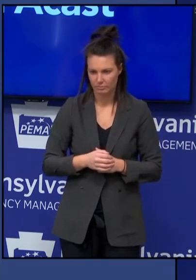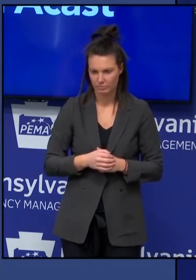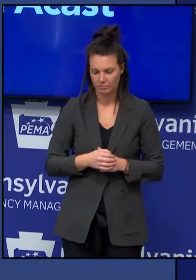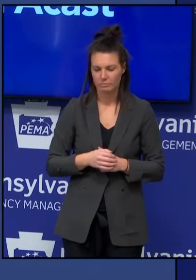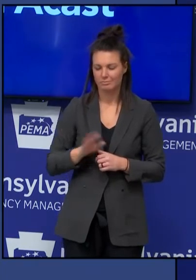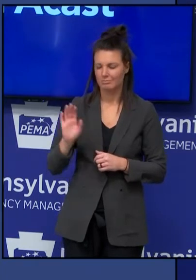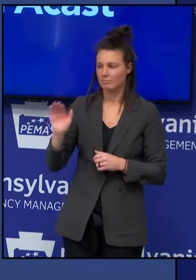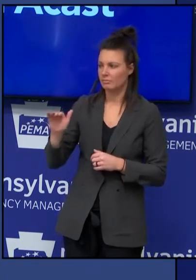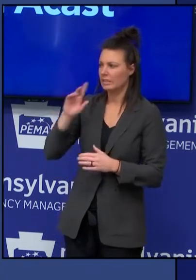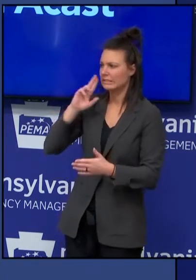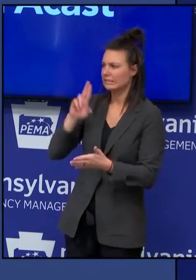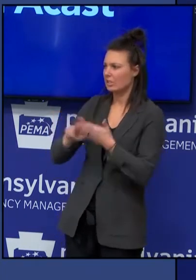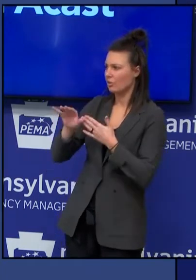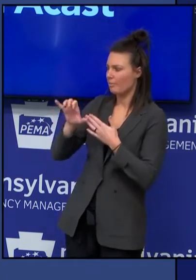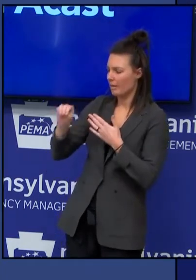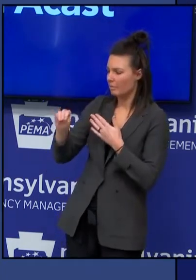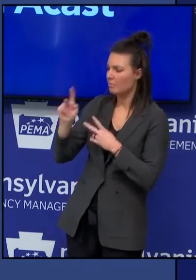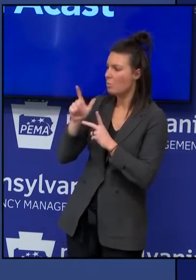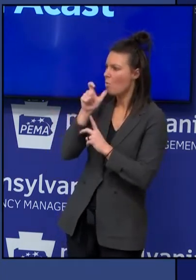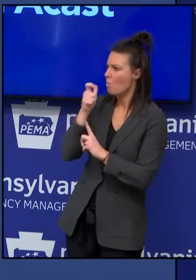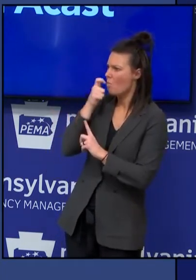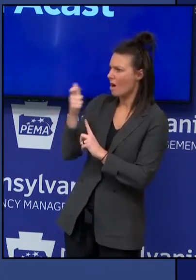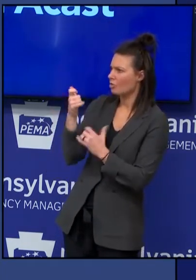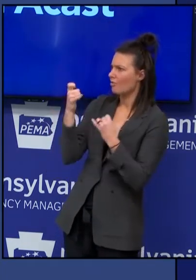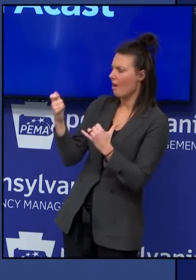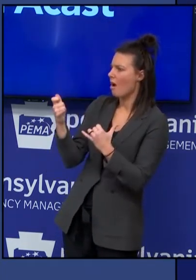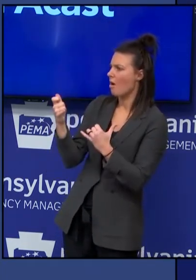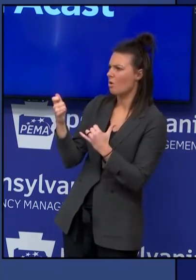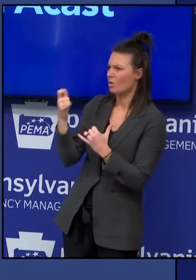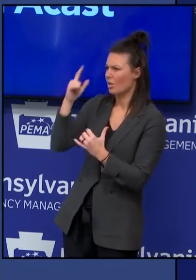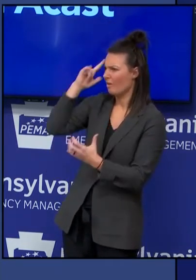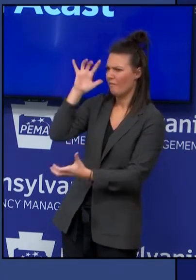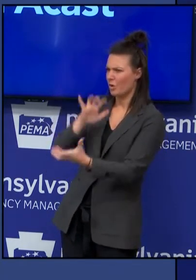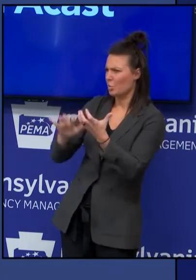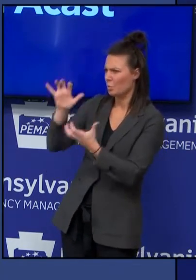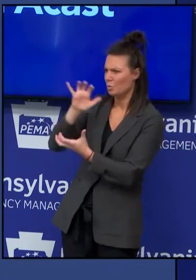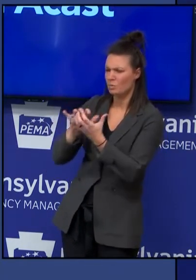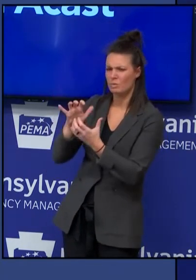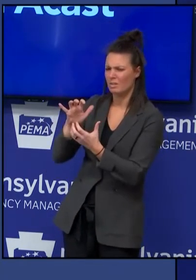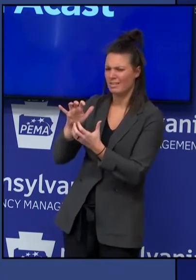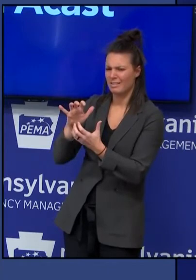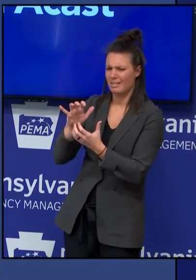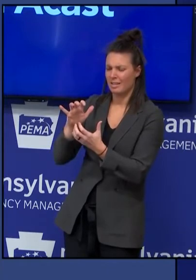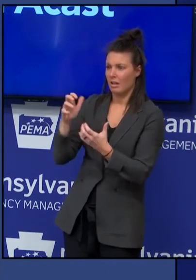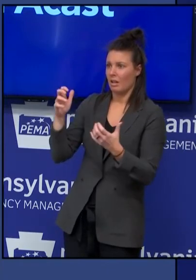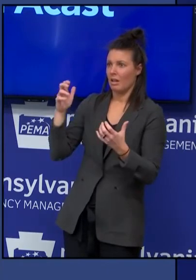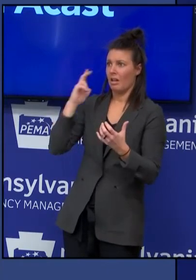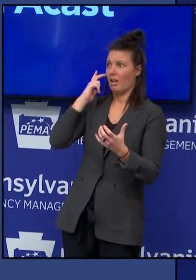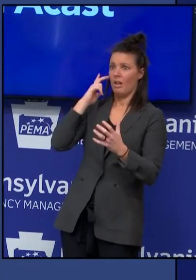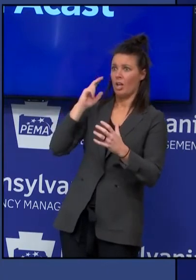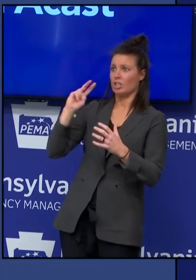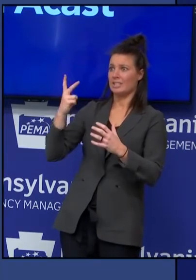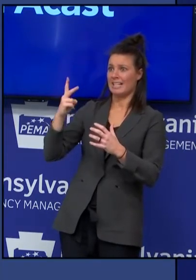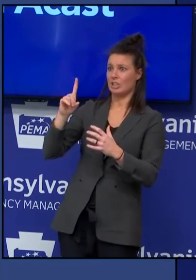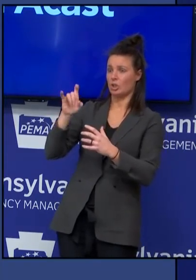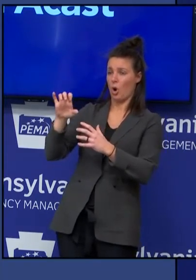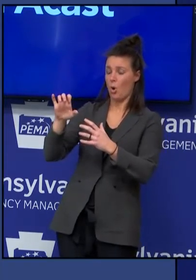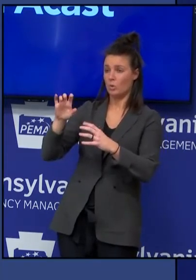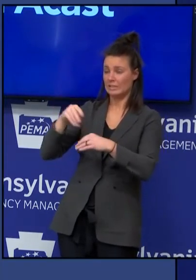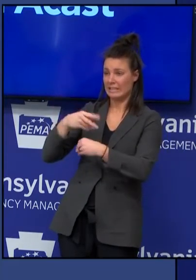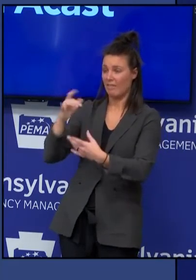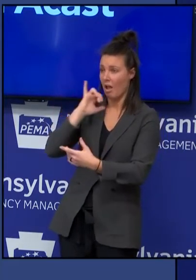Secretary Beam, people watching this are now going to be confused and perhaps in a panic hearing that second doses were given out